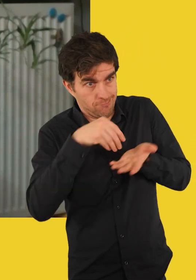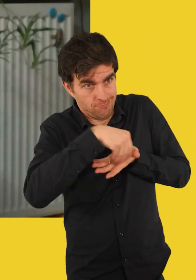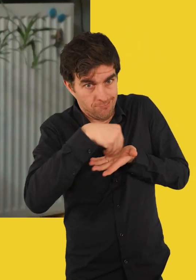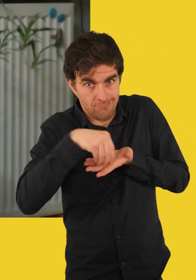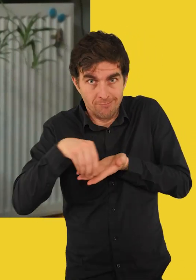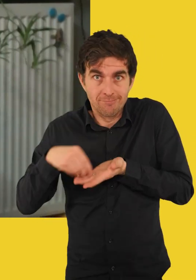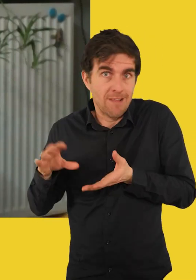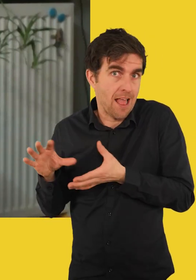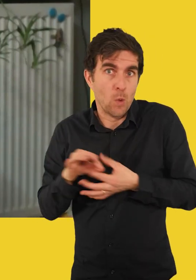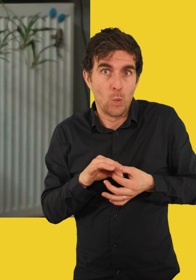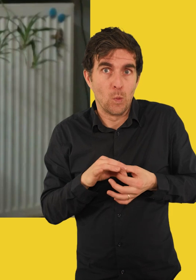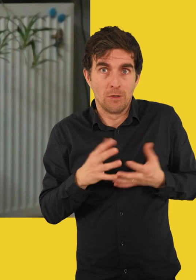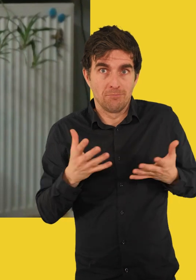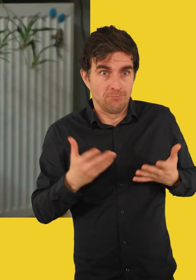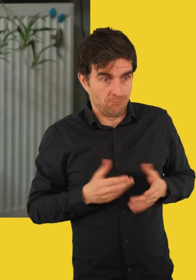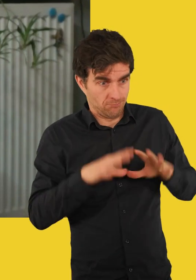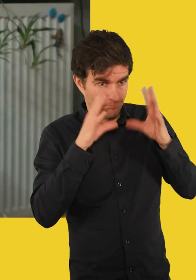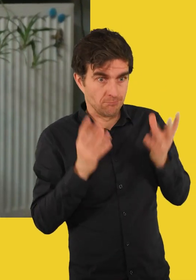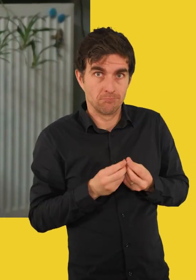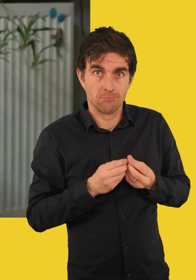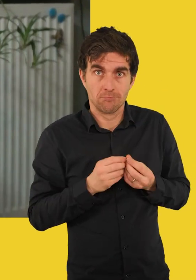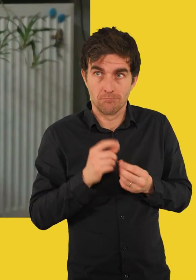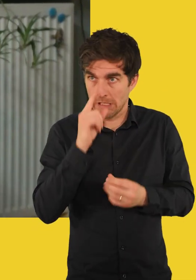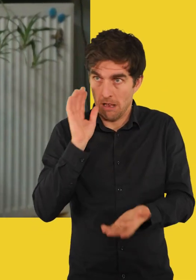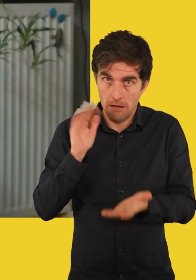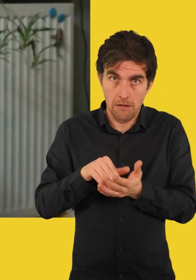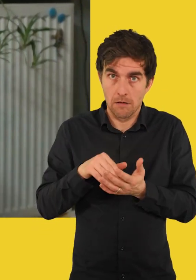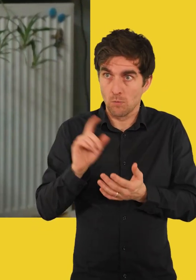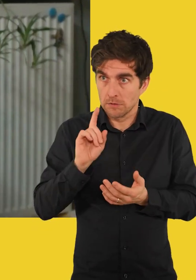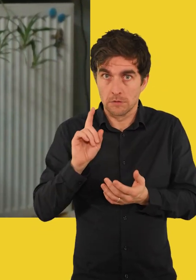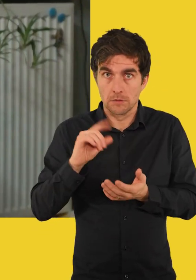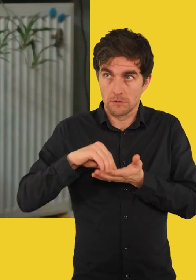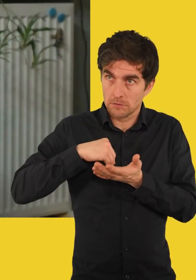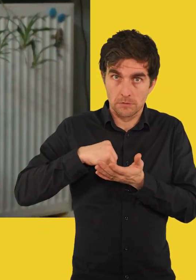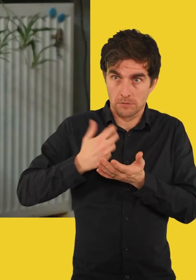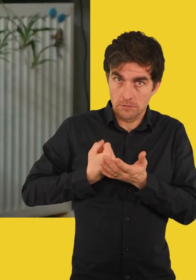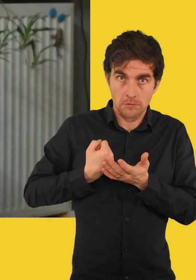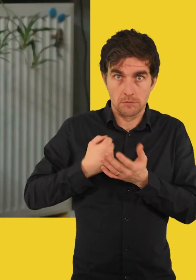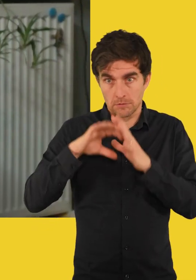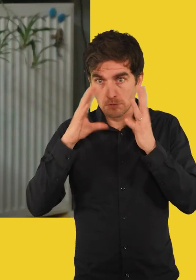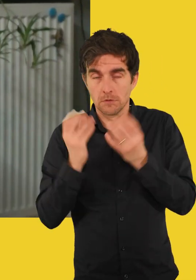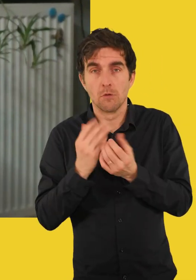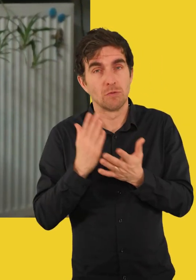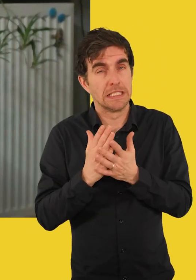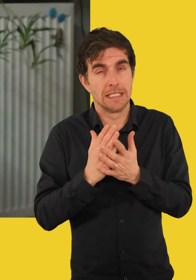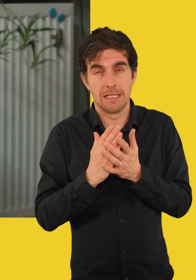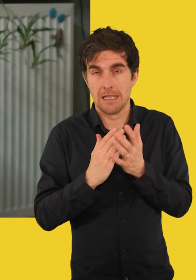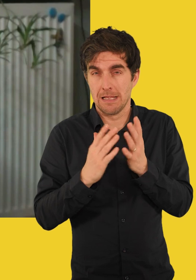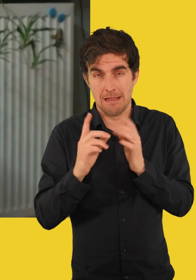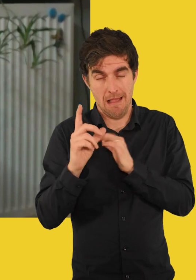I think it comes back to multiplicity. it's still